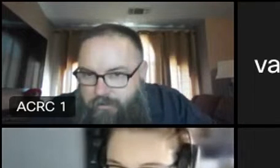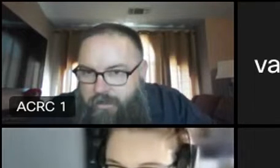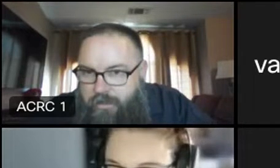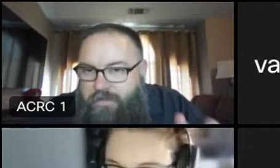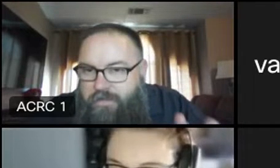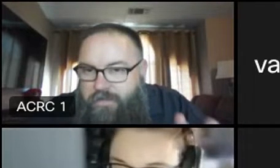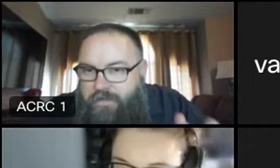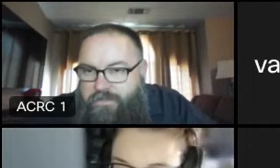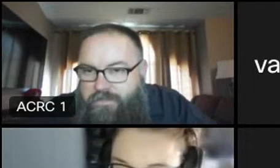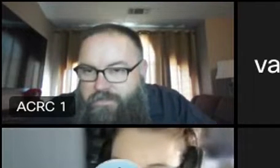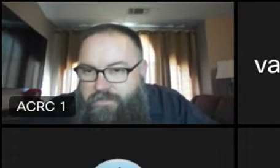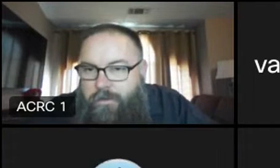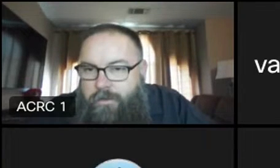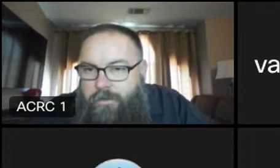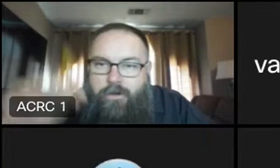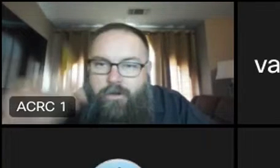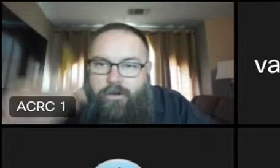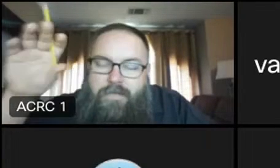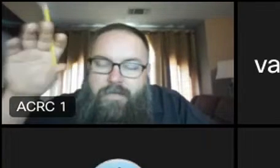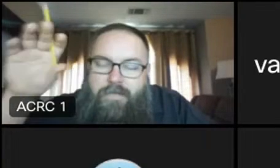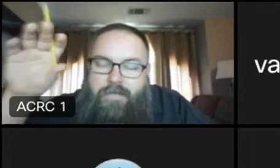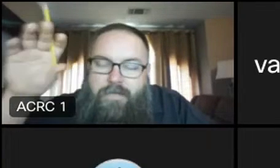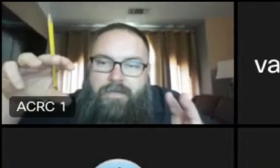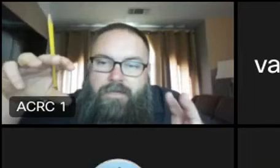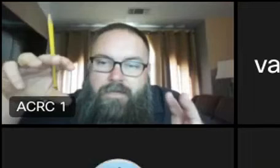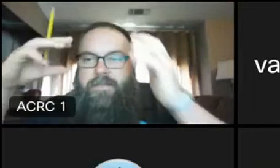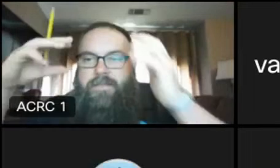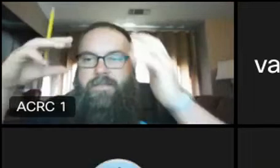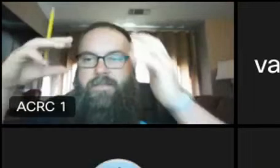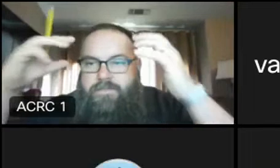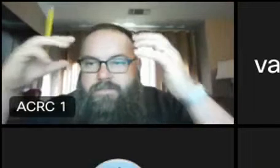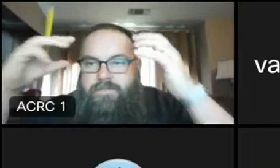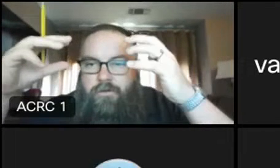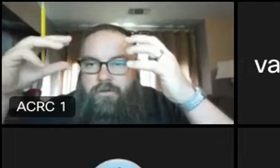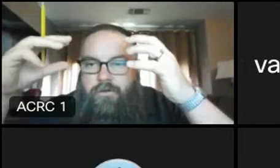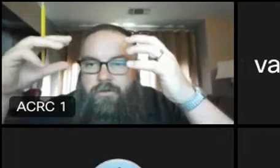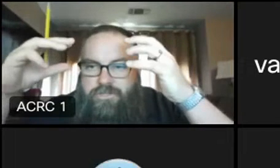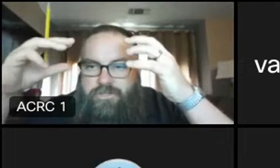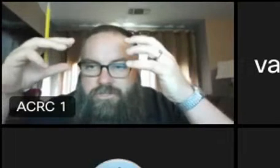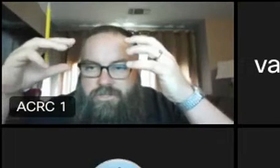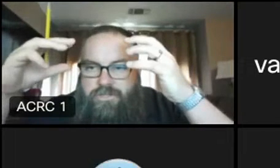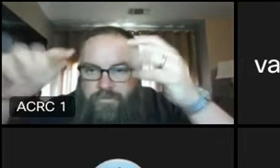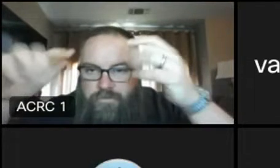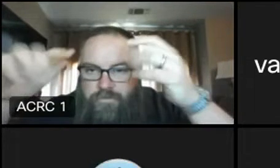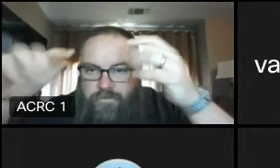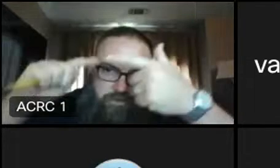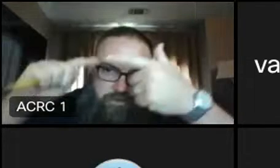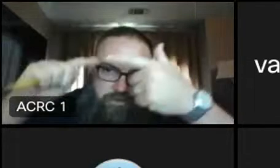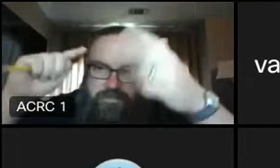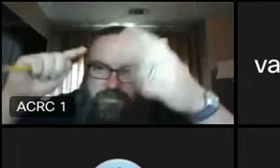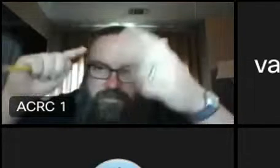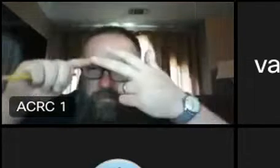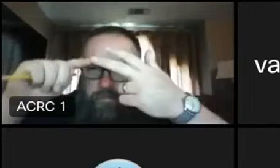and so Jody, I'm thinking about you, for example, if there is something that you would like us to have a discussion with CCL related to the challenges with